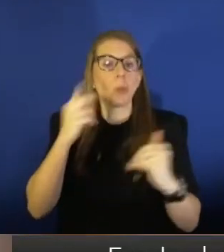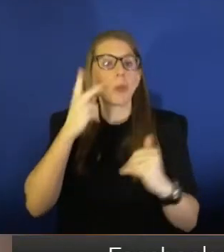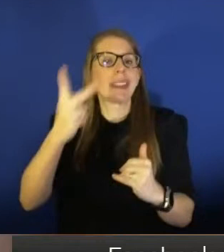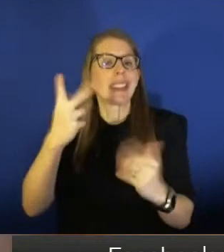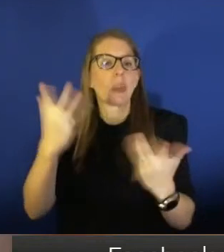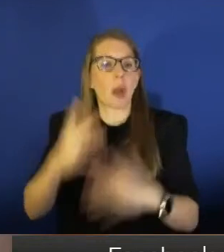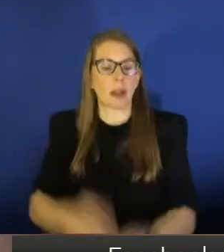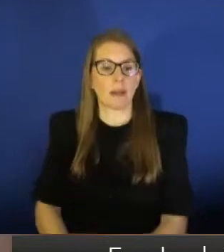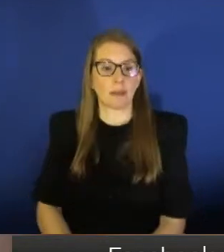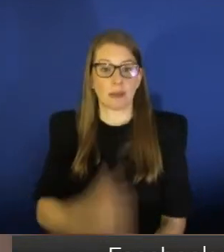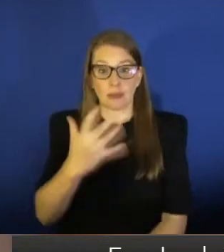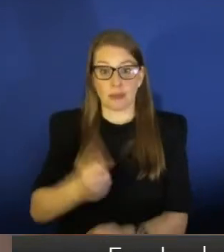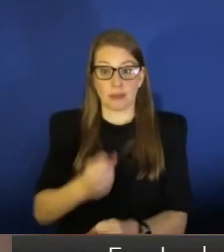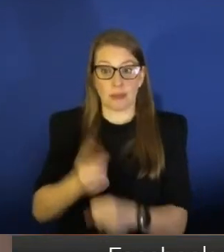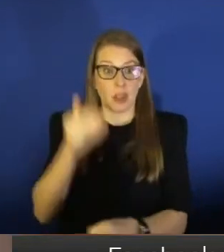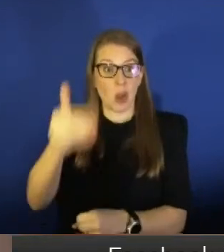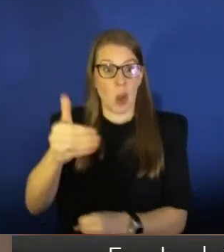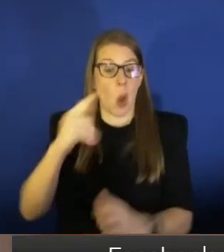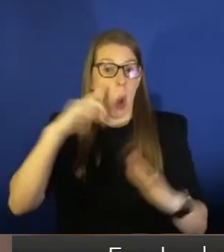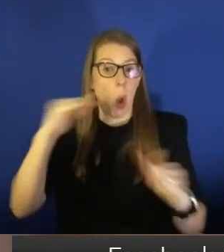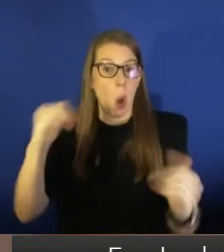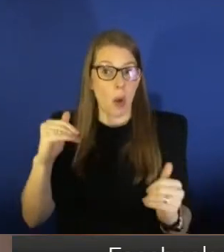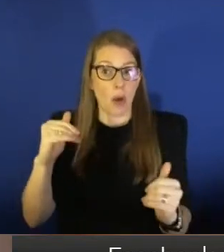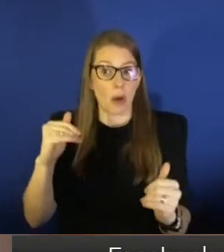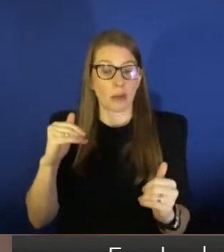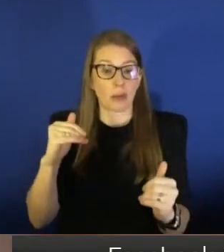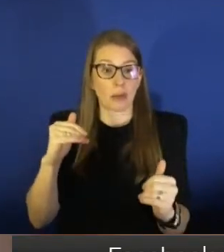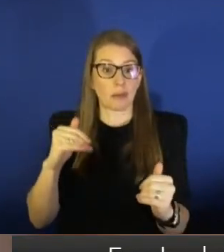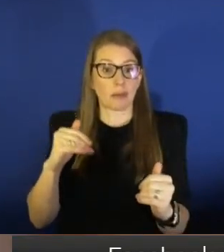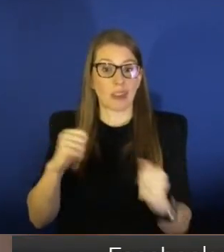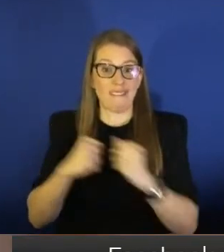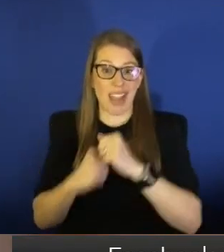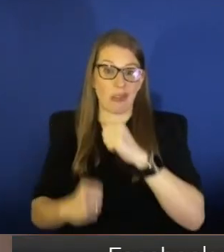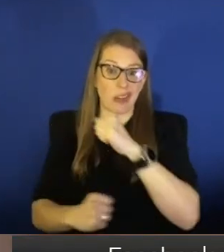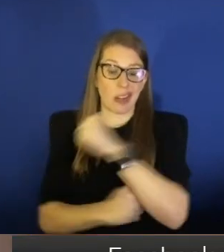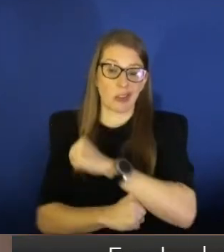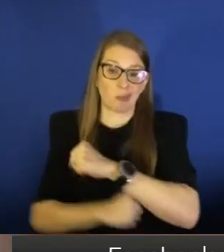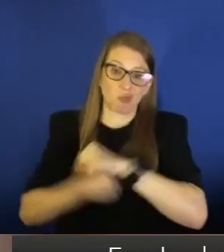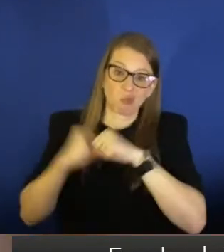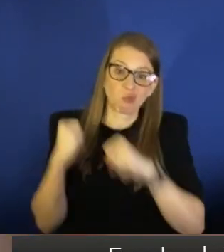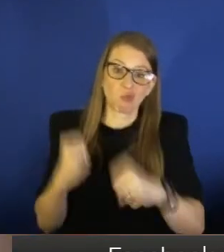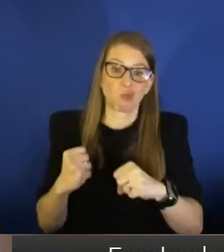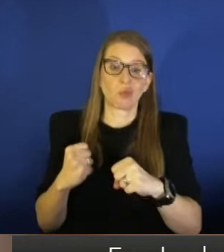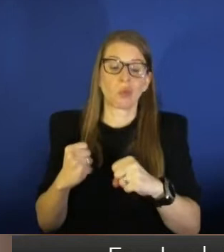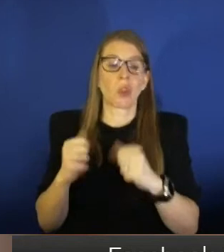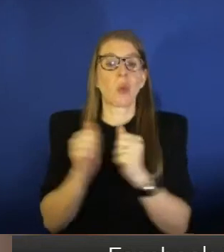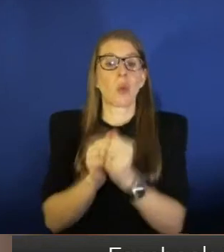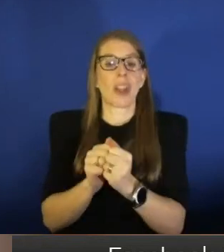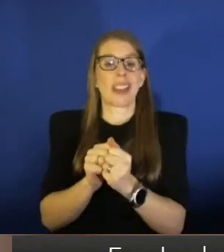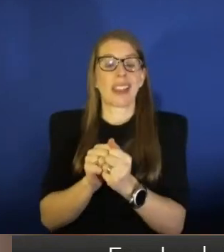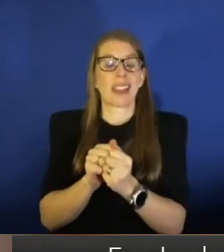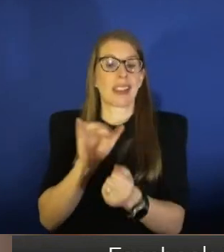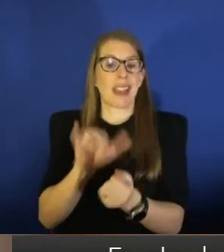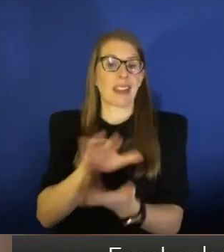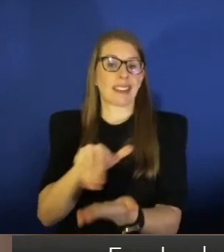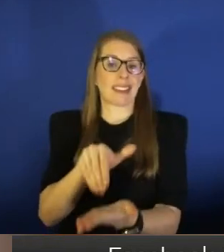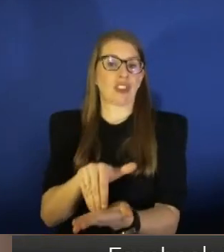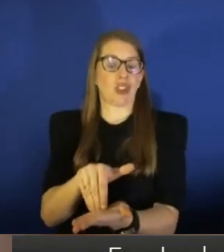In 5 years, I would hope to see that we've built a strong foundation with the center so